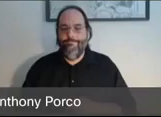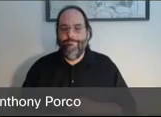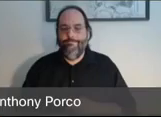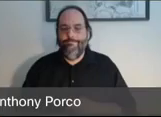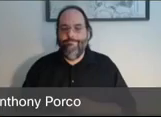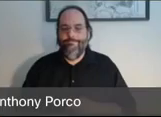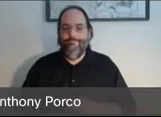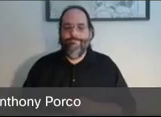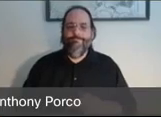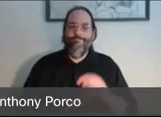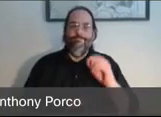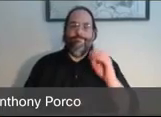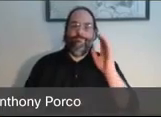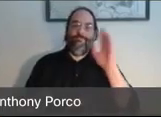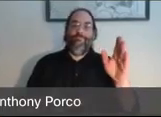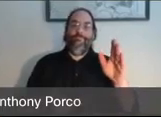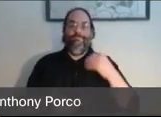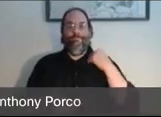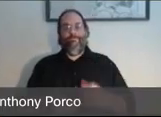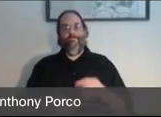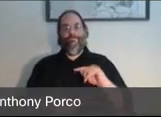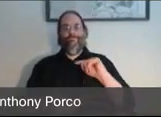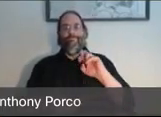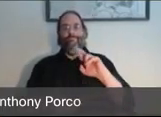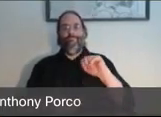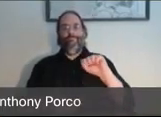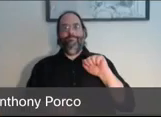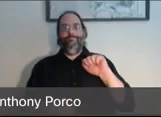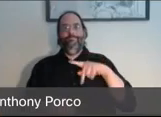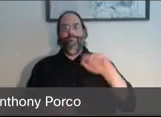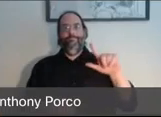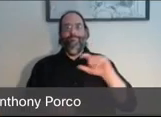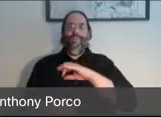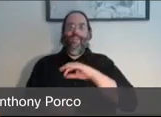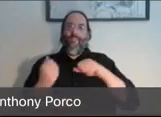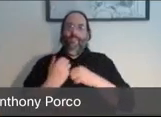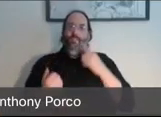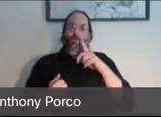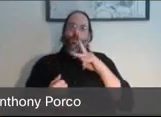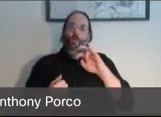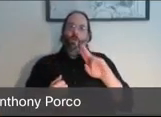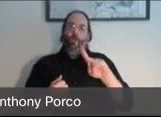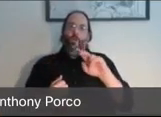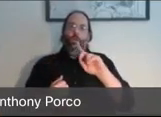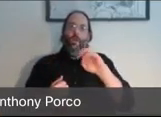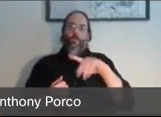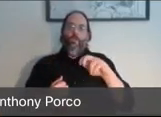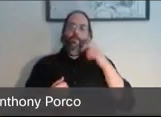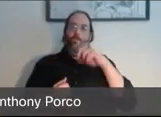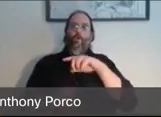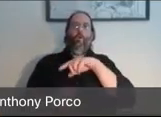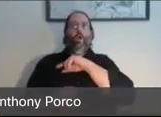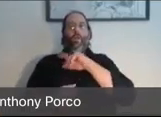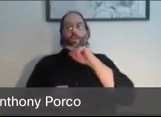Okay, Sandra. Hello, I am Teresa Peel, staff assistant to Kirk Dobson, deputy director for the Quality Assurance and